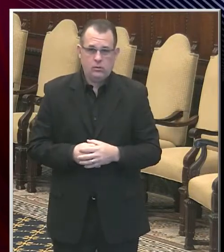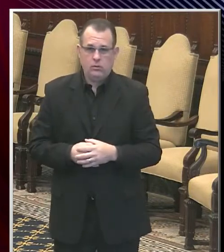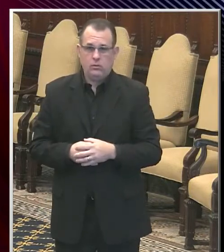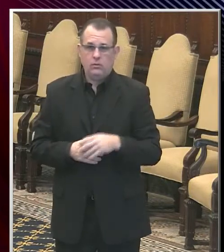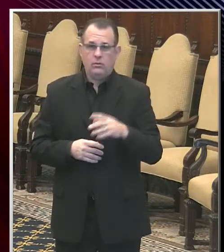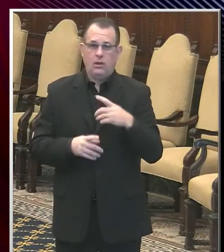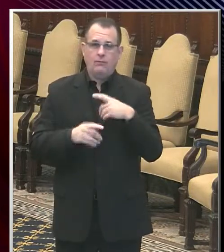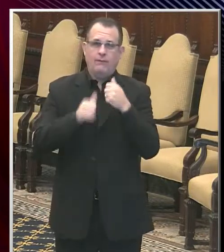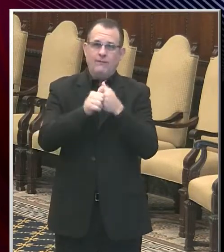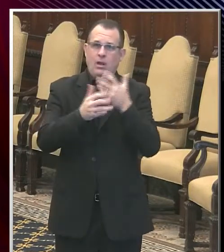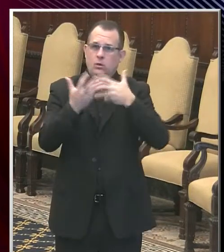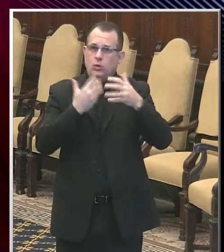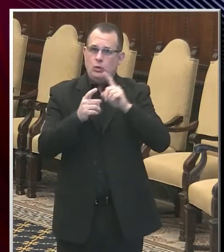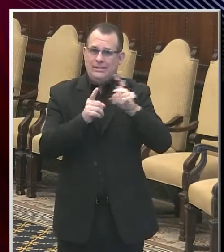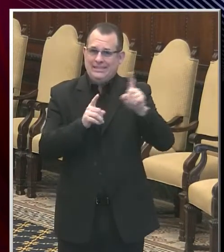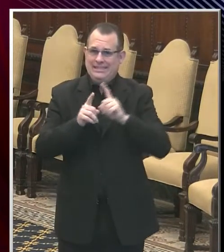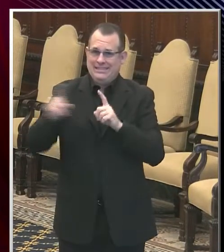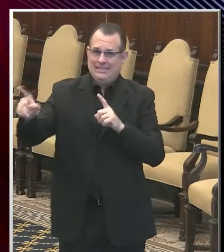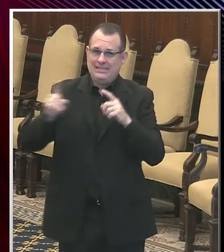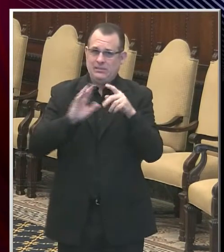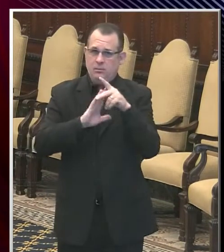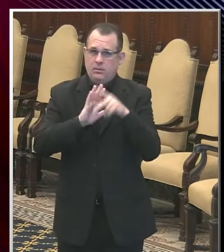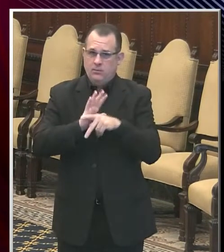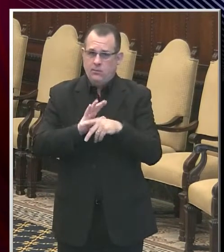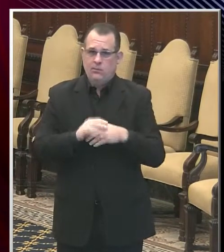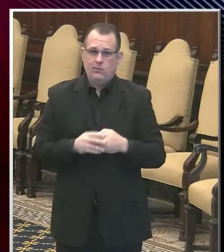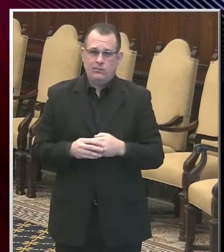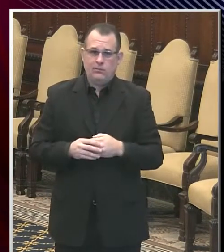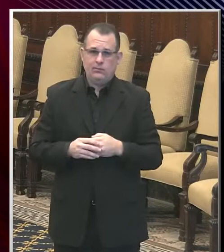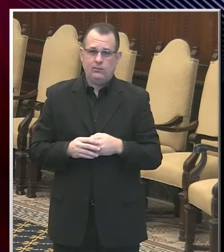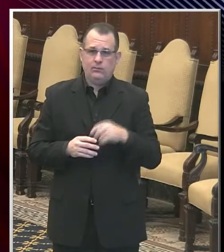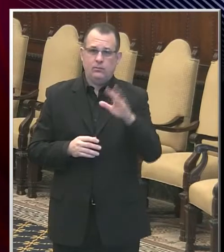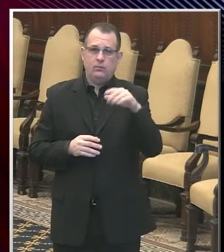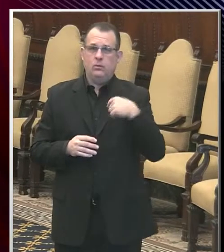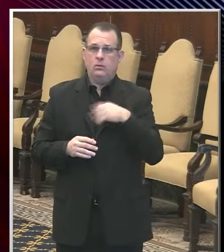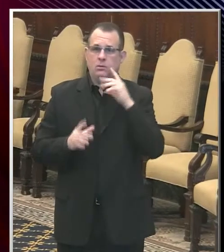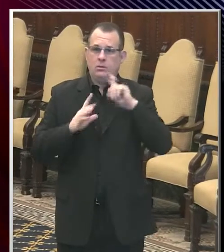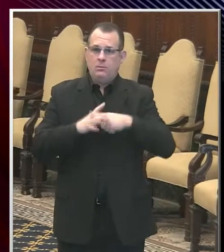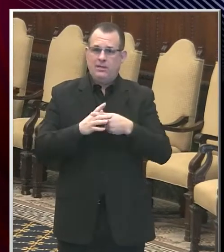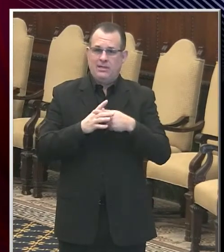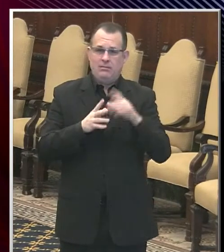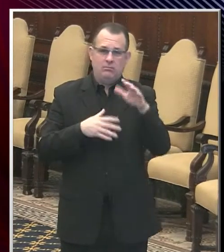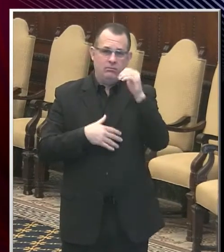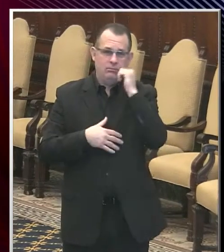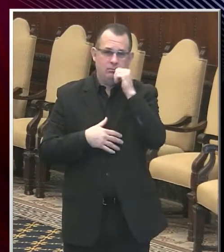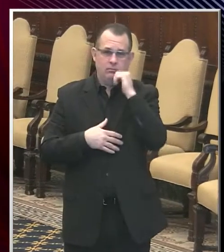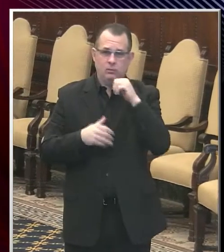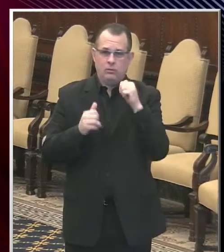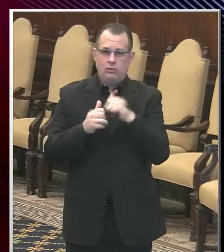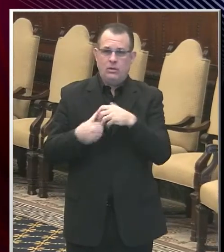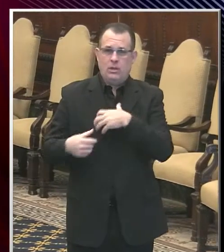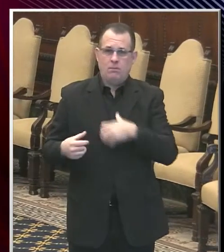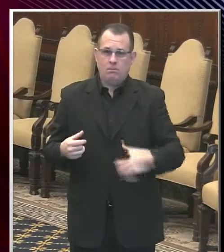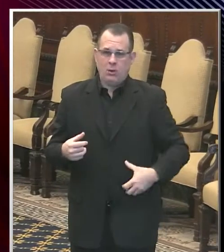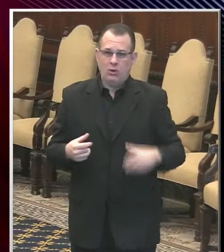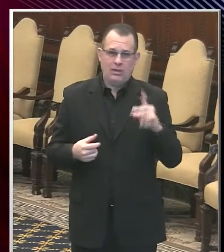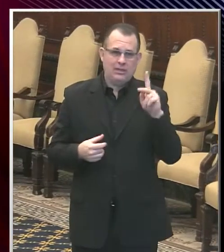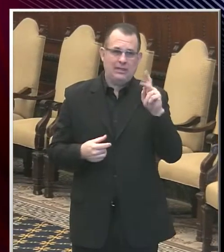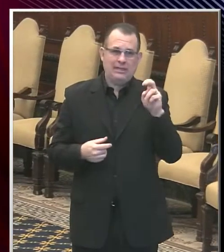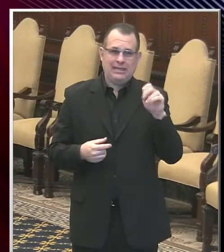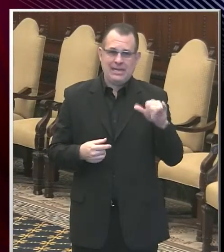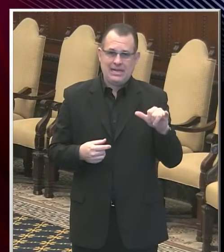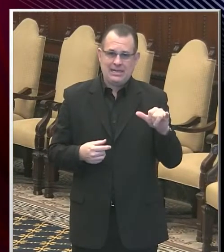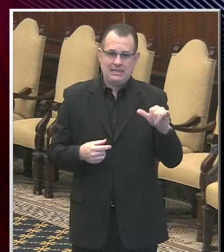social distancing guidelines. And we will begin, as we do each day, with opening remarks from Mayor Jim Kenney. Mayor, you have the